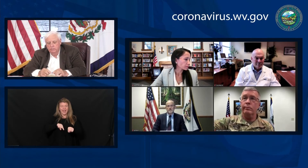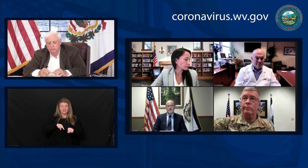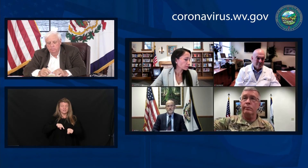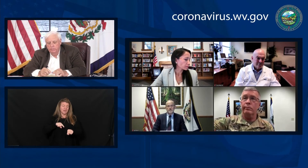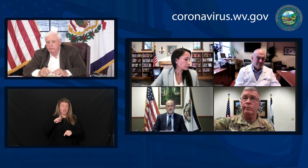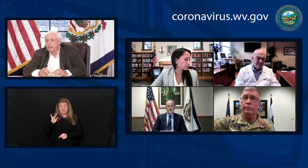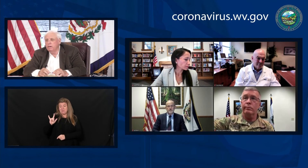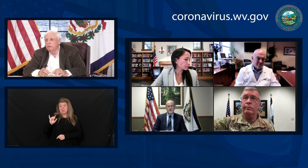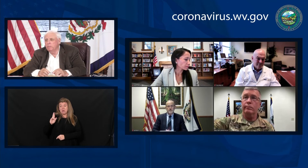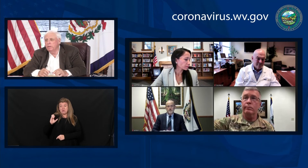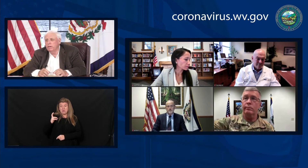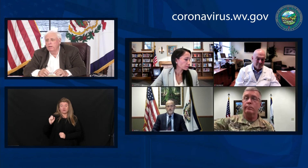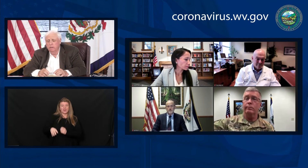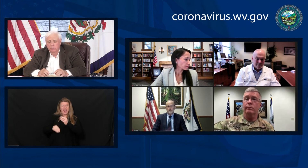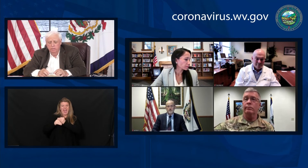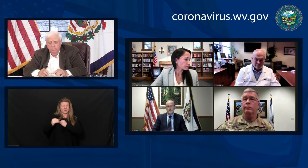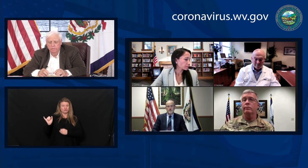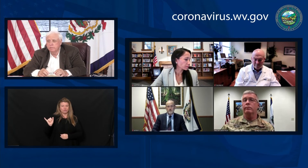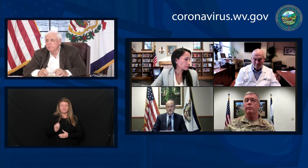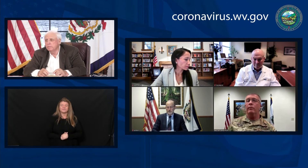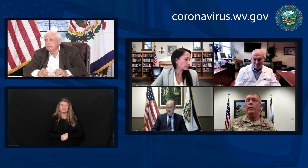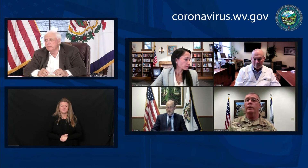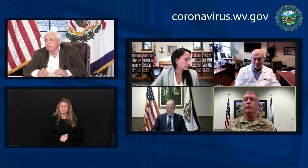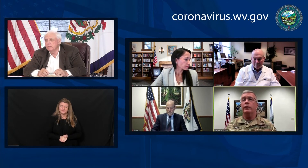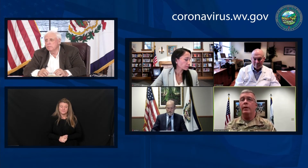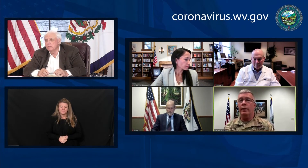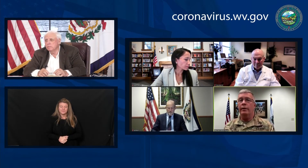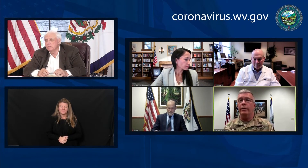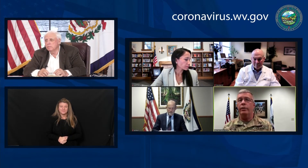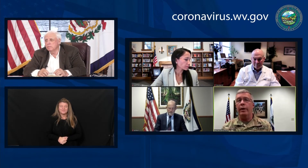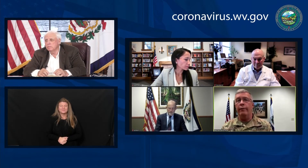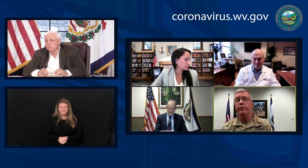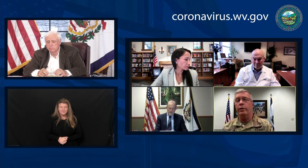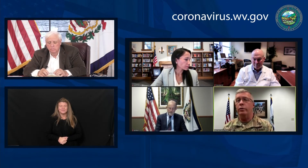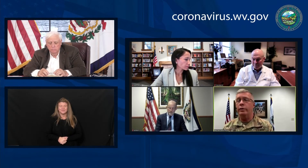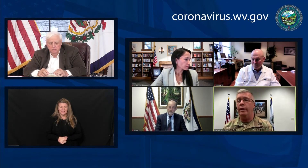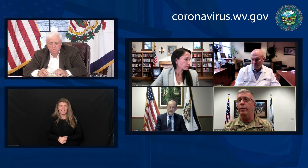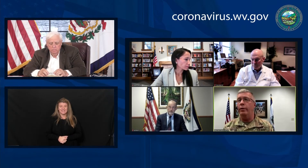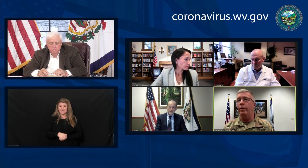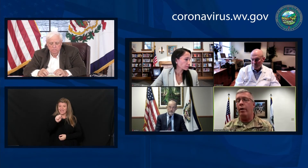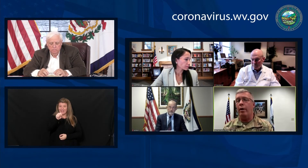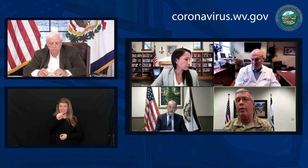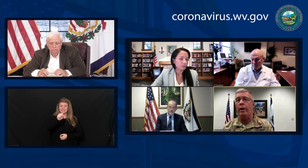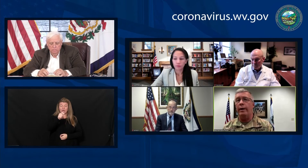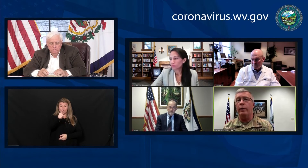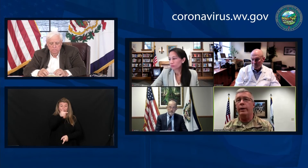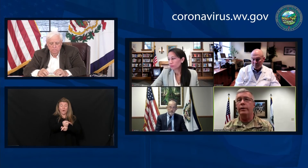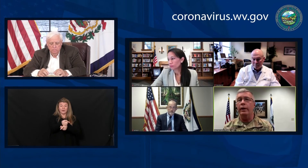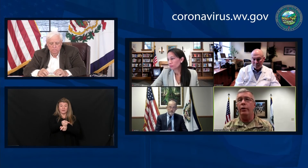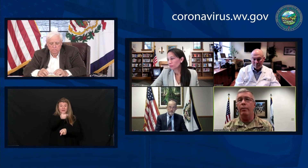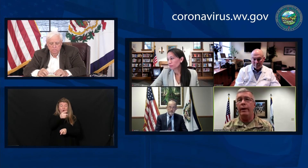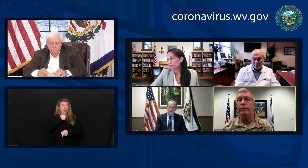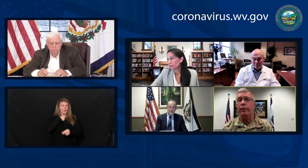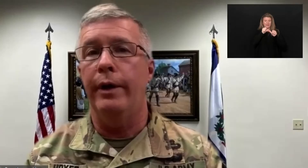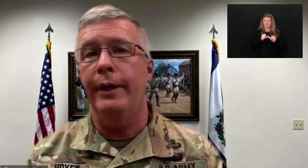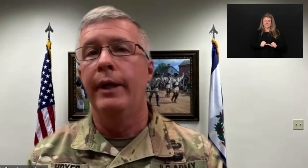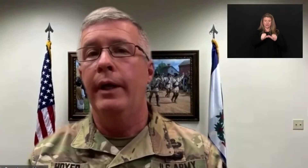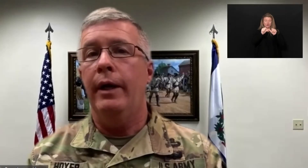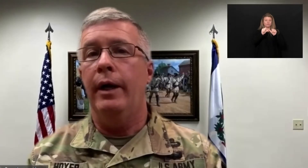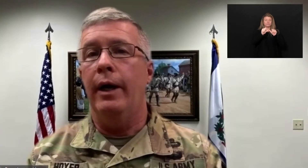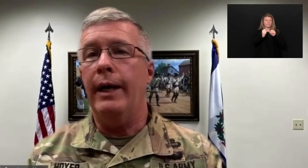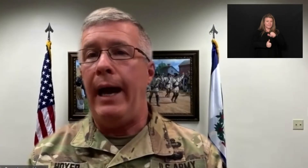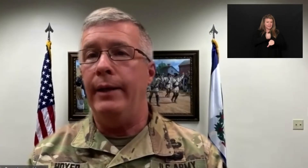Krause can jump in and add a little bit to that. Okay. Yes, sir, Governor. So, Stephen, you are correct. We continue based